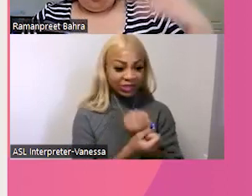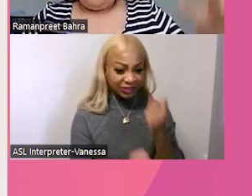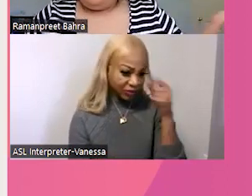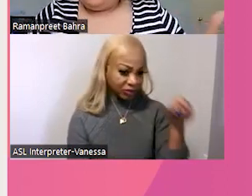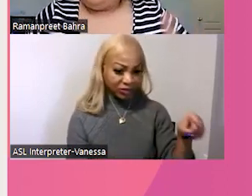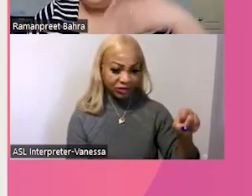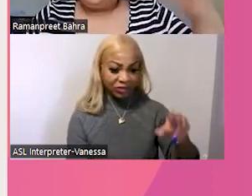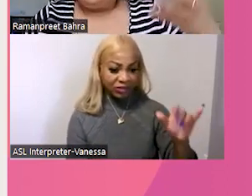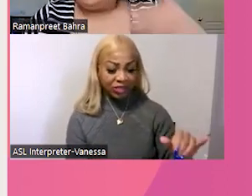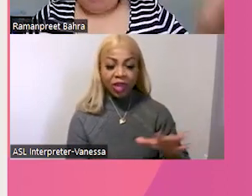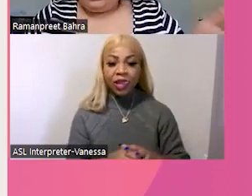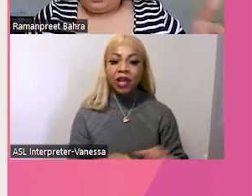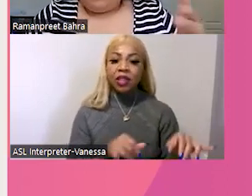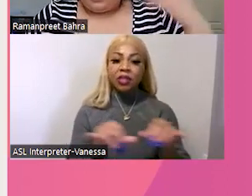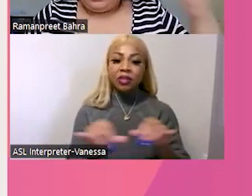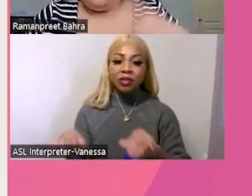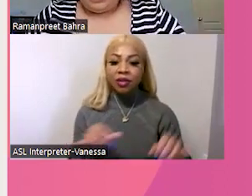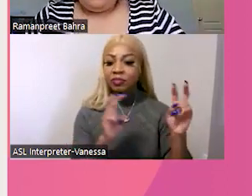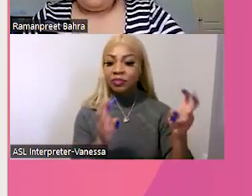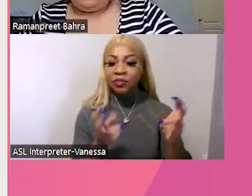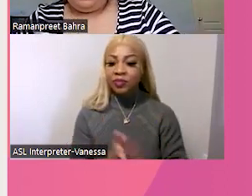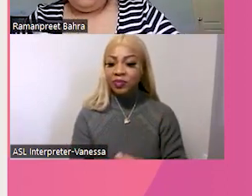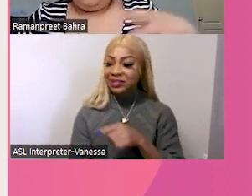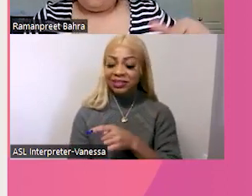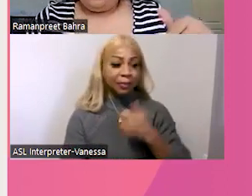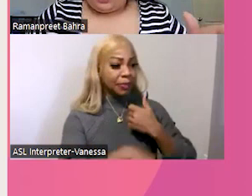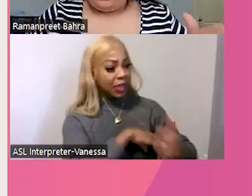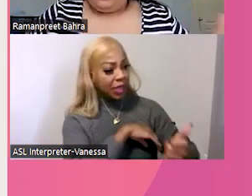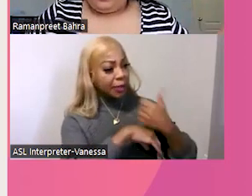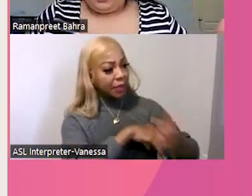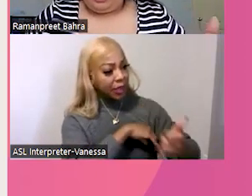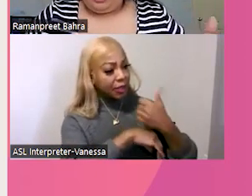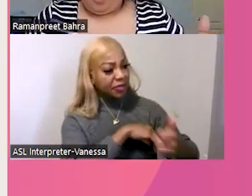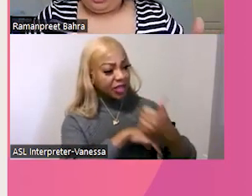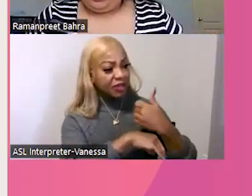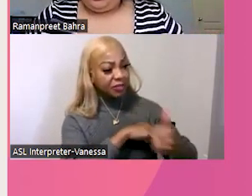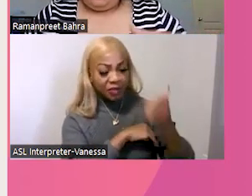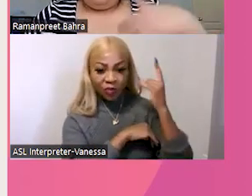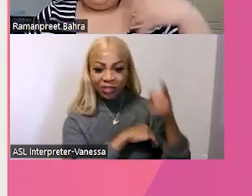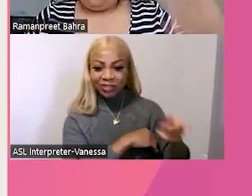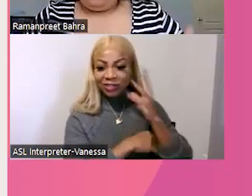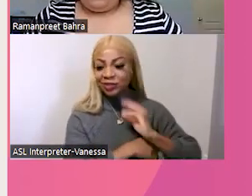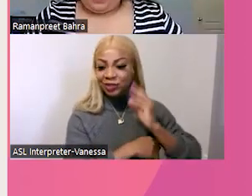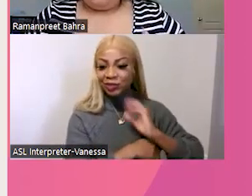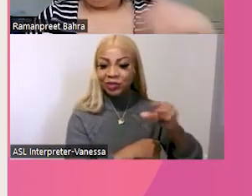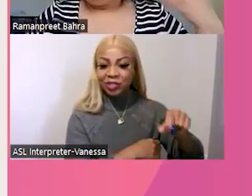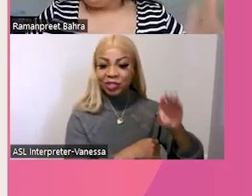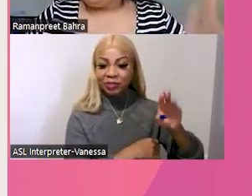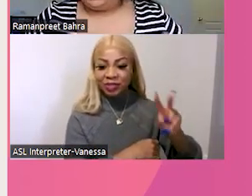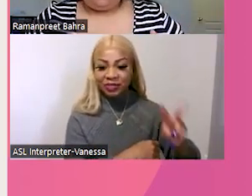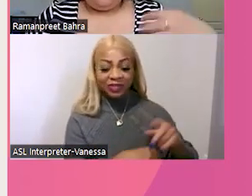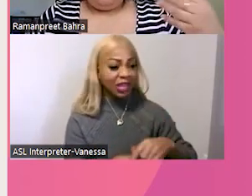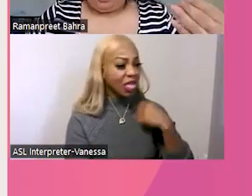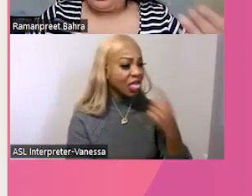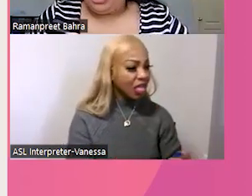The common theme is that Riley blames Sally for the violence inflicted upon her. She's told she's fat, she's